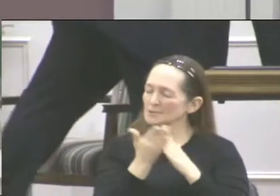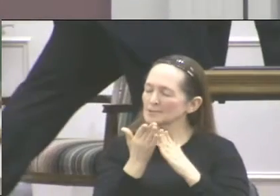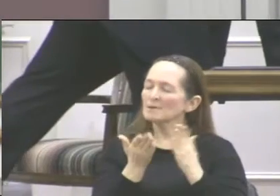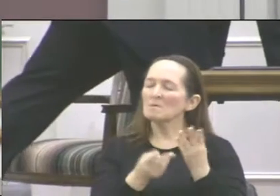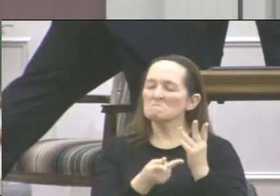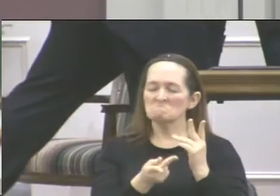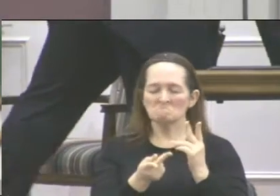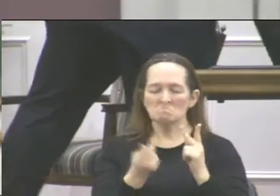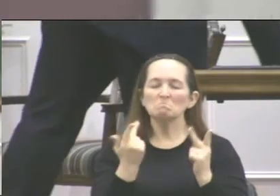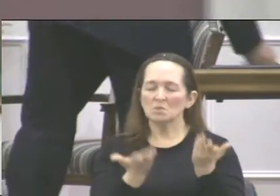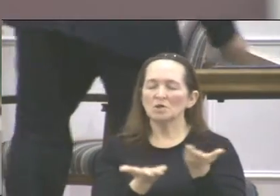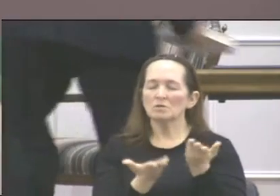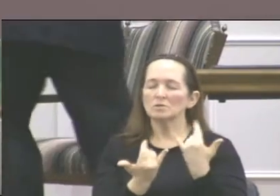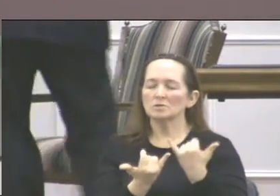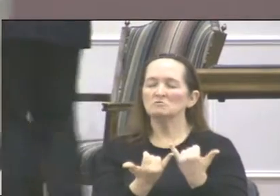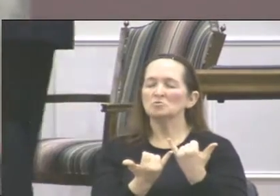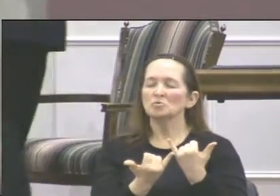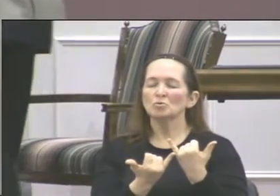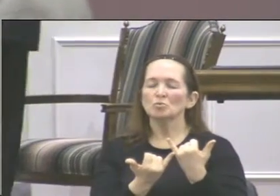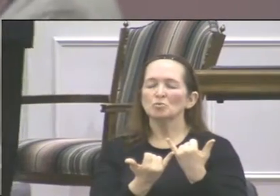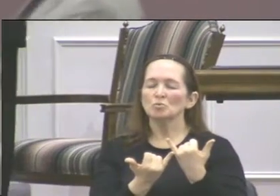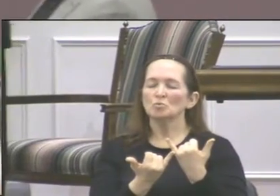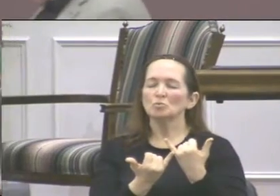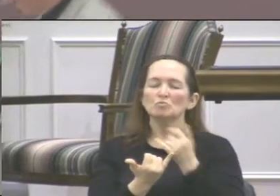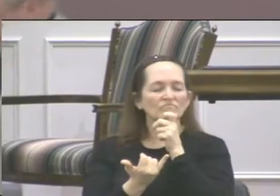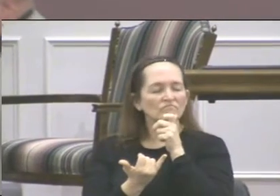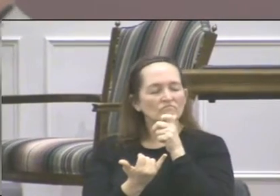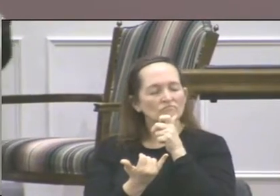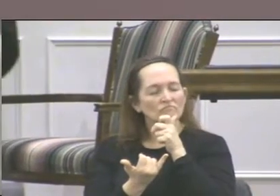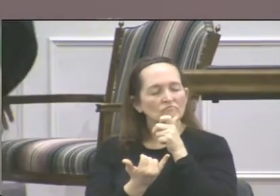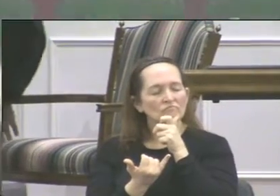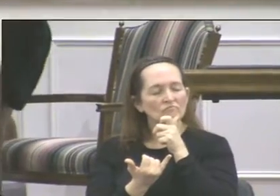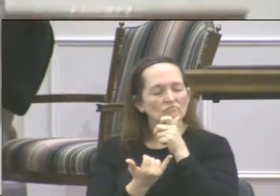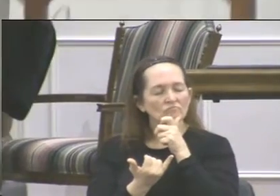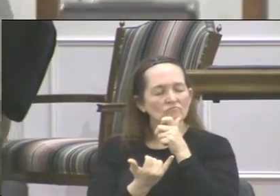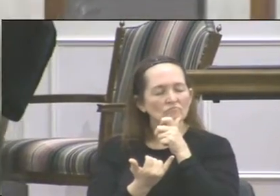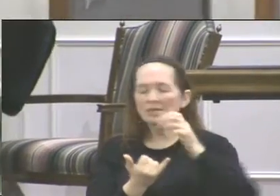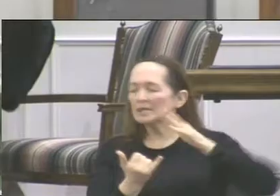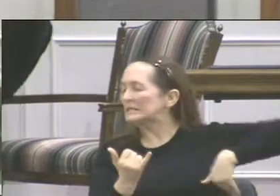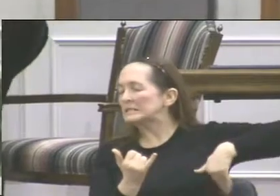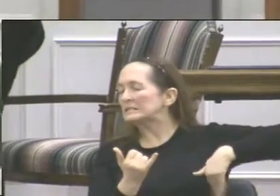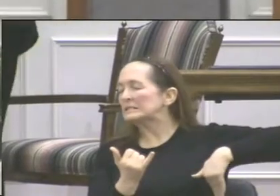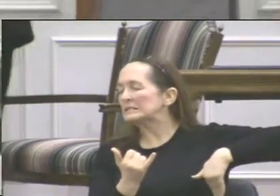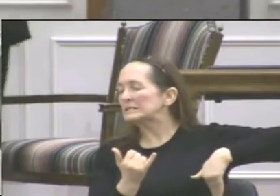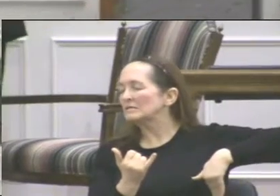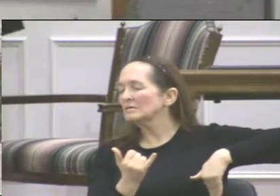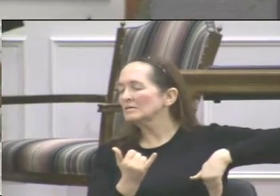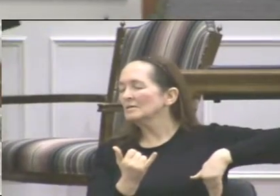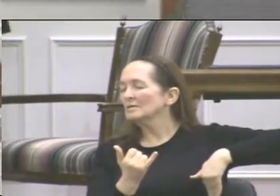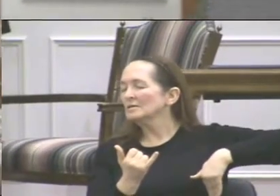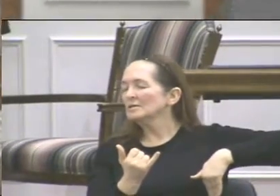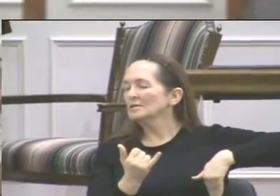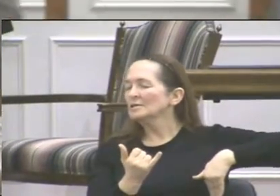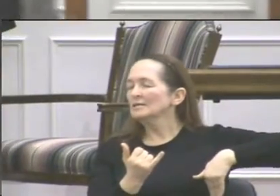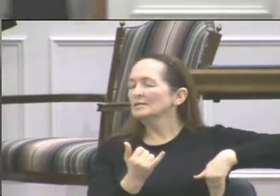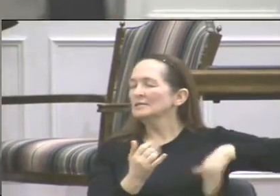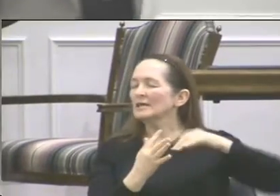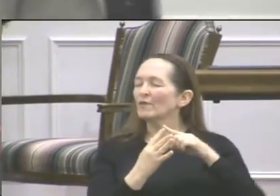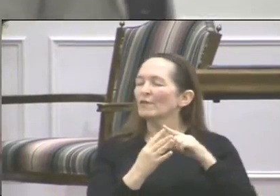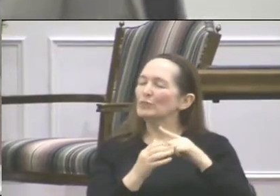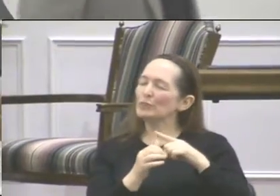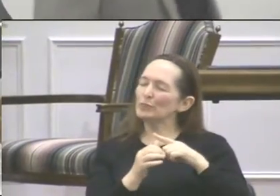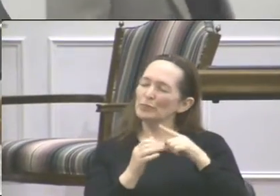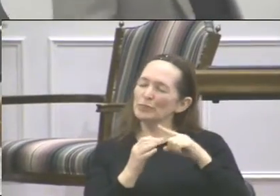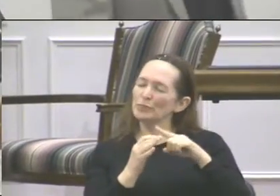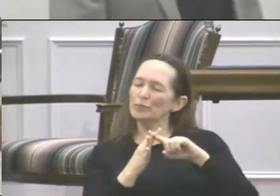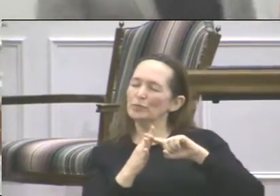are here right now who have not taken that initial step of faith and asked Jesus